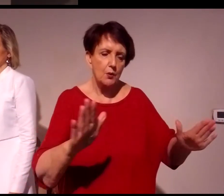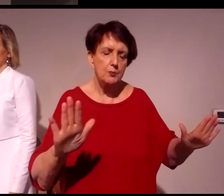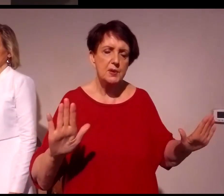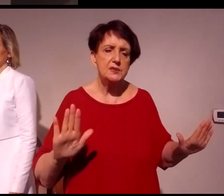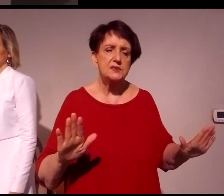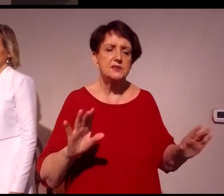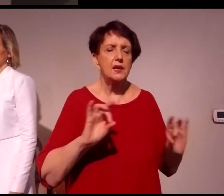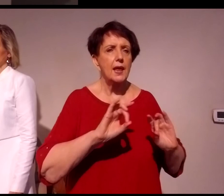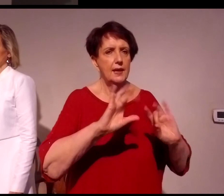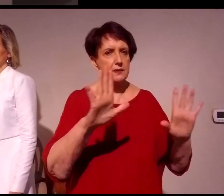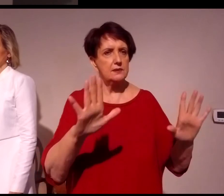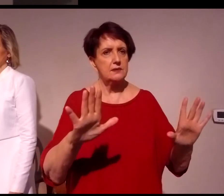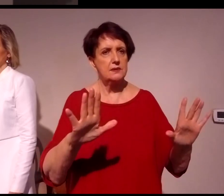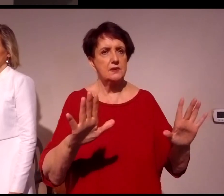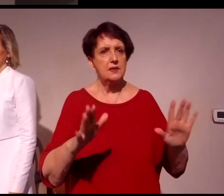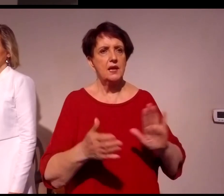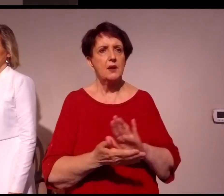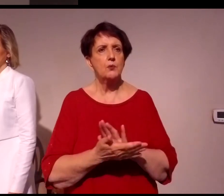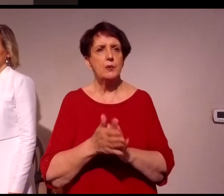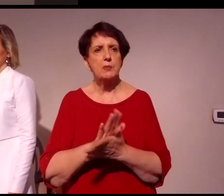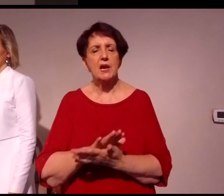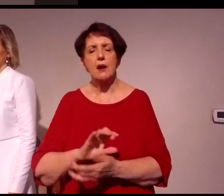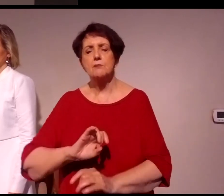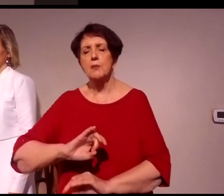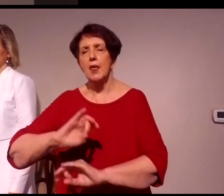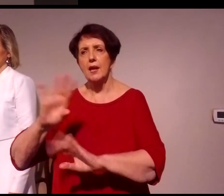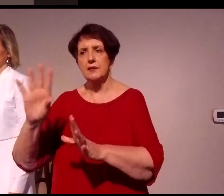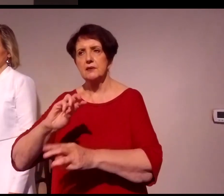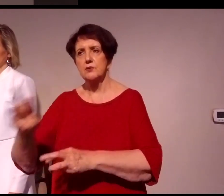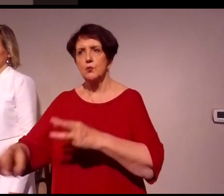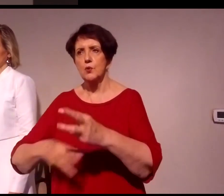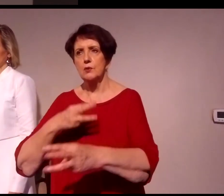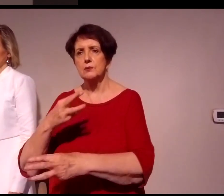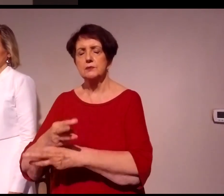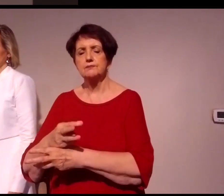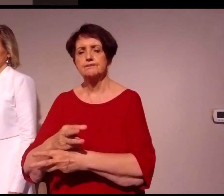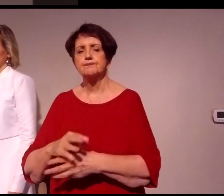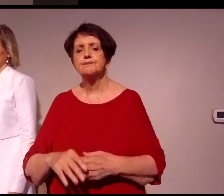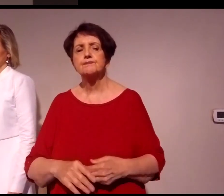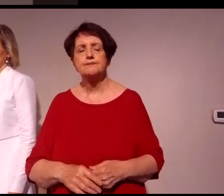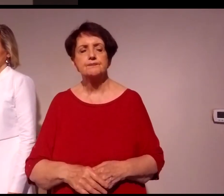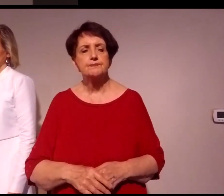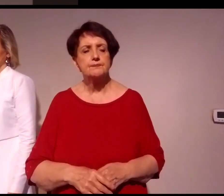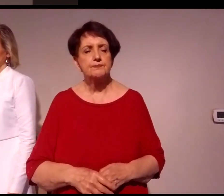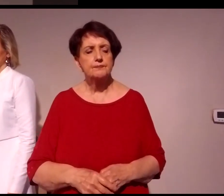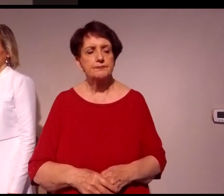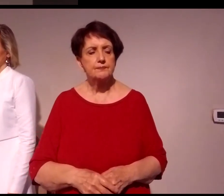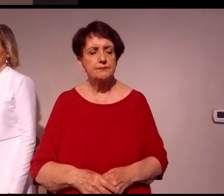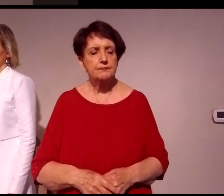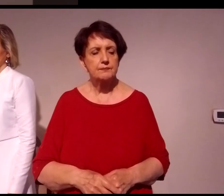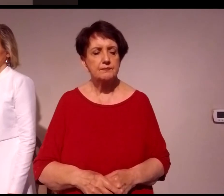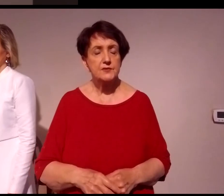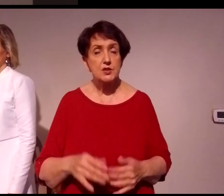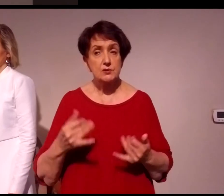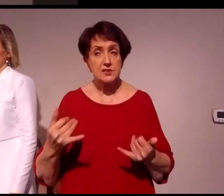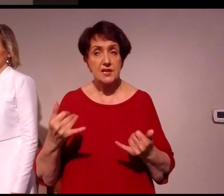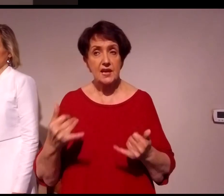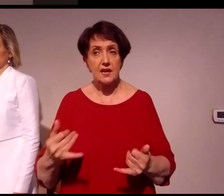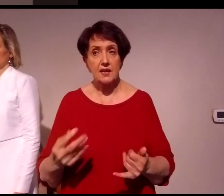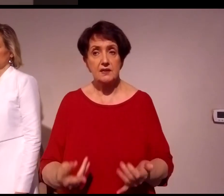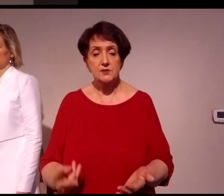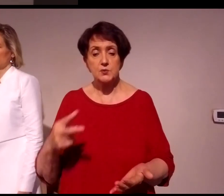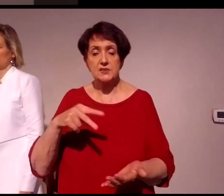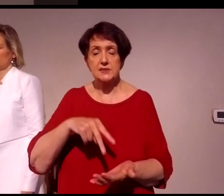to light, and we bring that light into the world. So today, as we